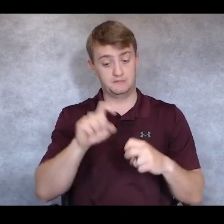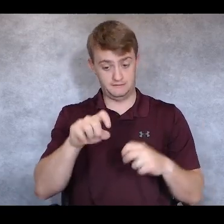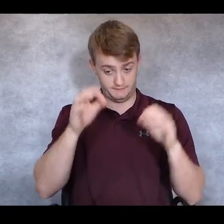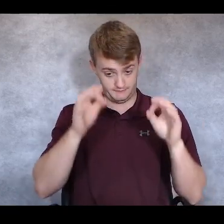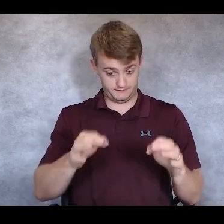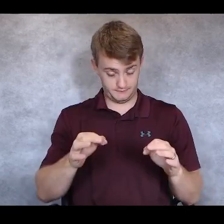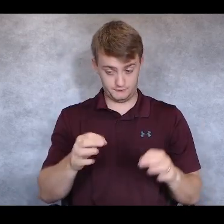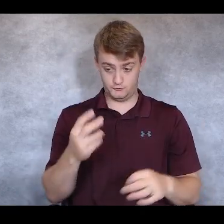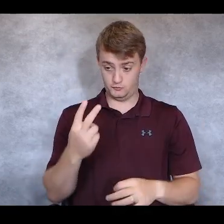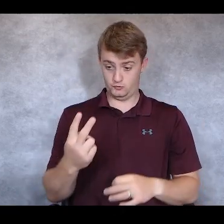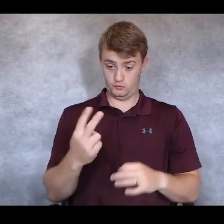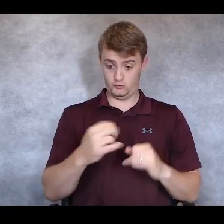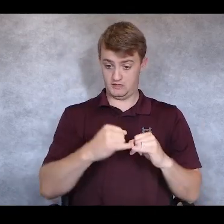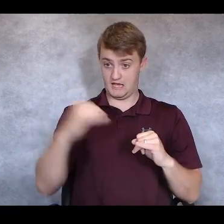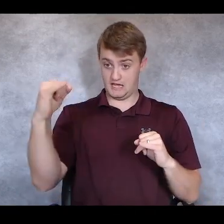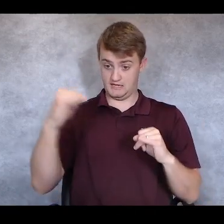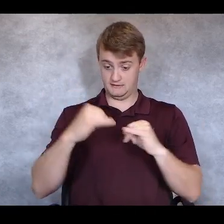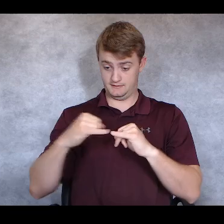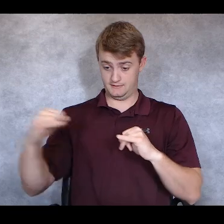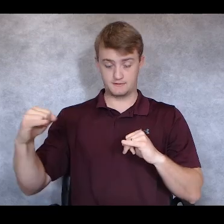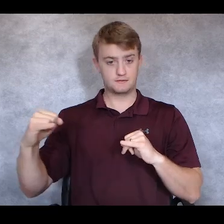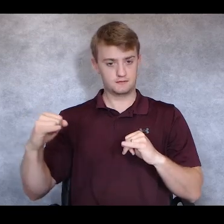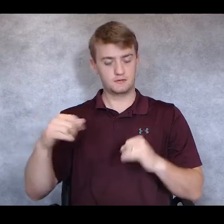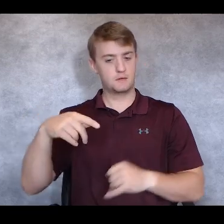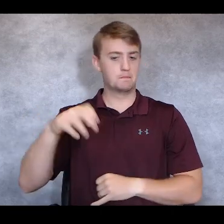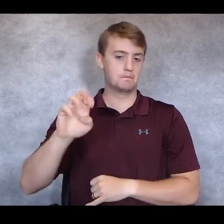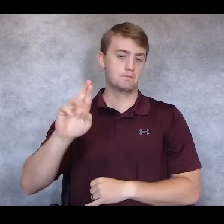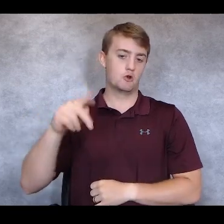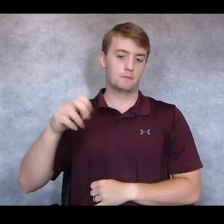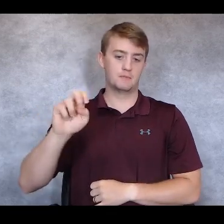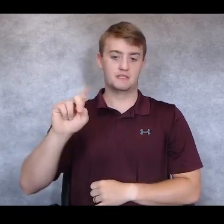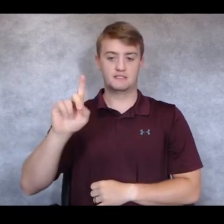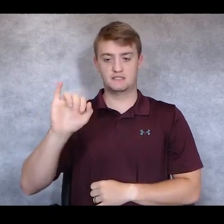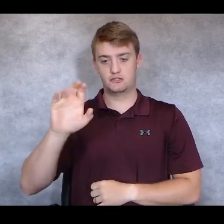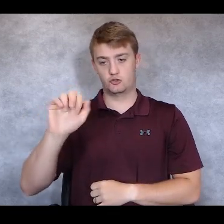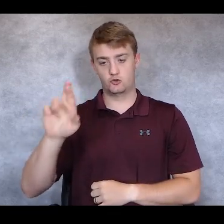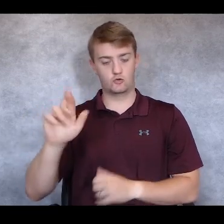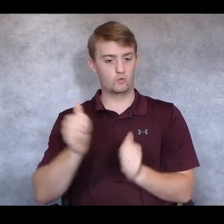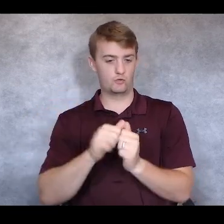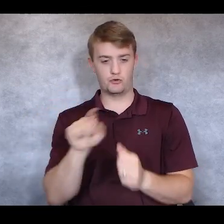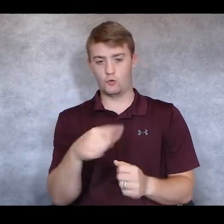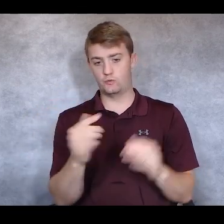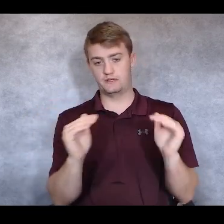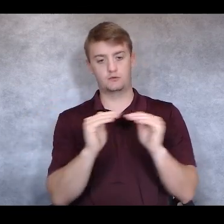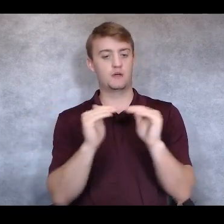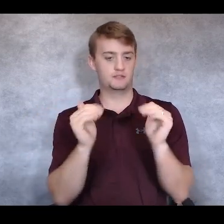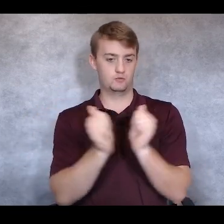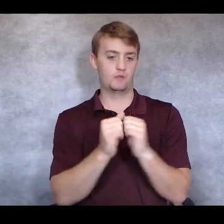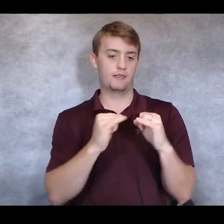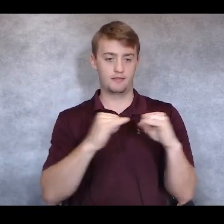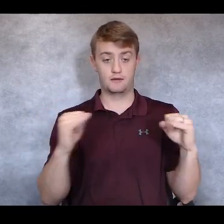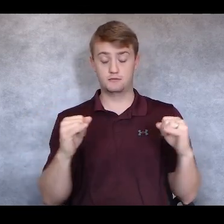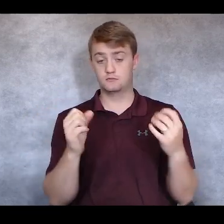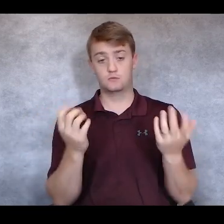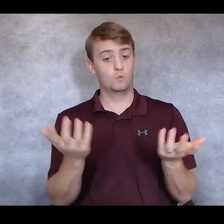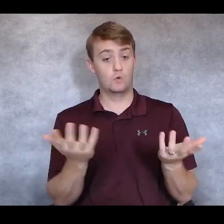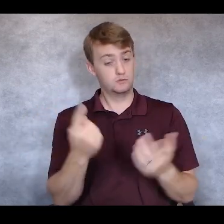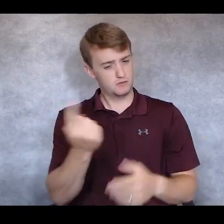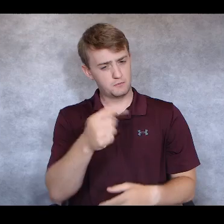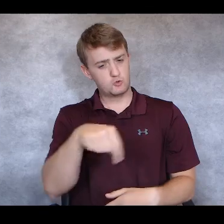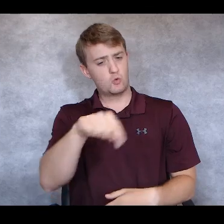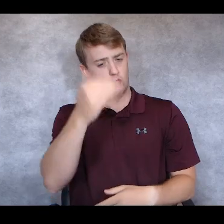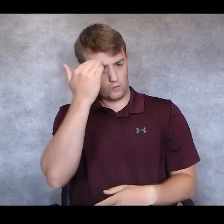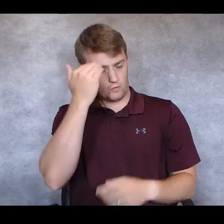were to determine if the two lines are perpendicular, given just the equations of the lines. So what is something you know about